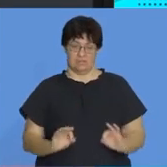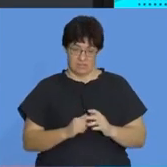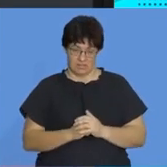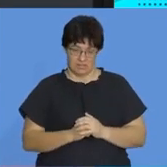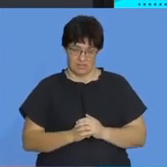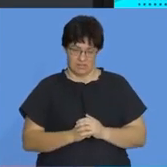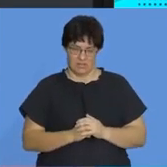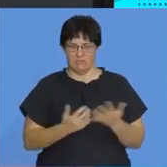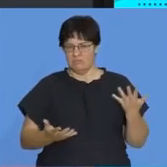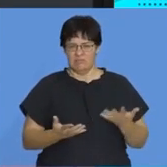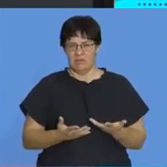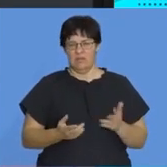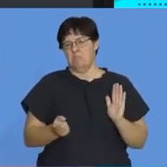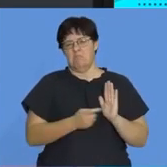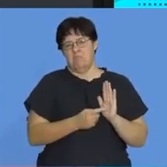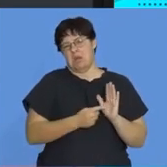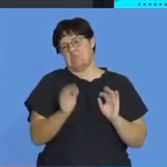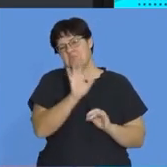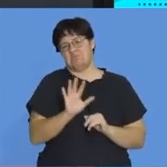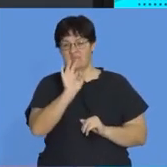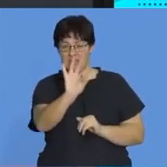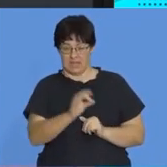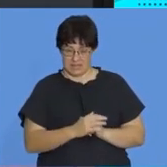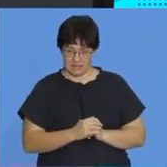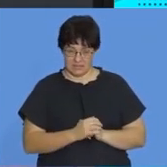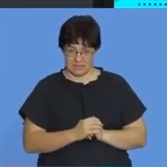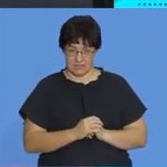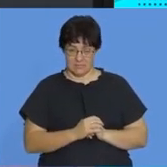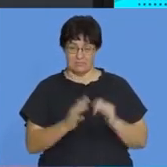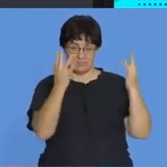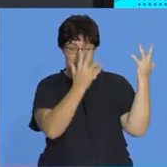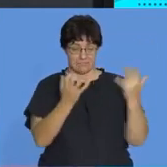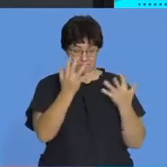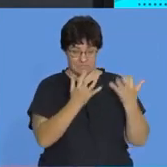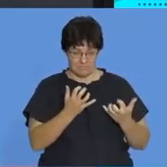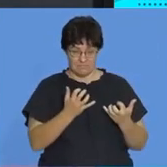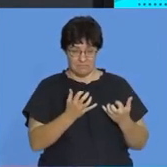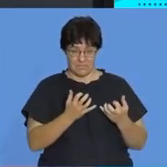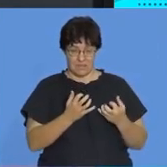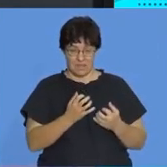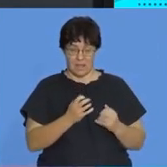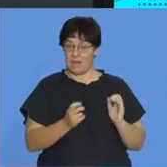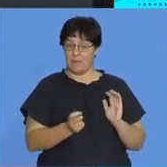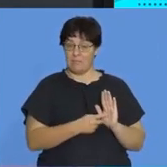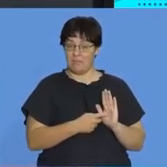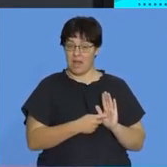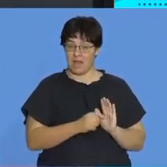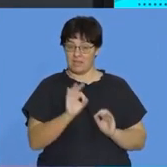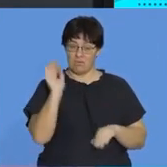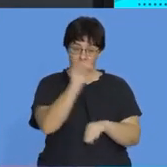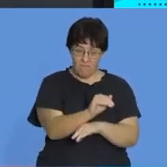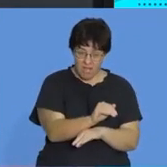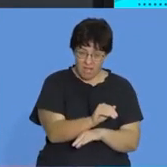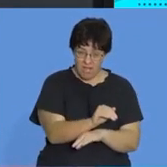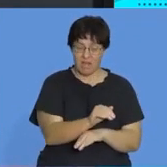could be usually a three-mark kind of a problem. But if a calculation question has more than 3 marks, it may be an indication